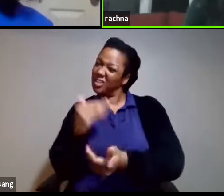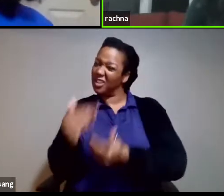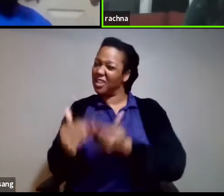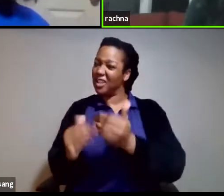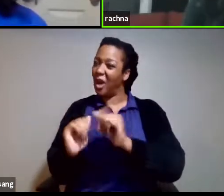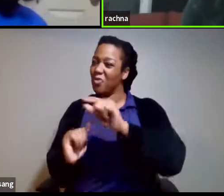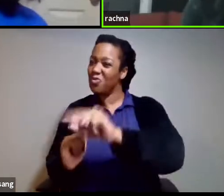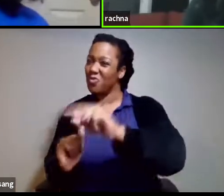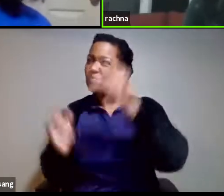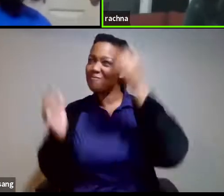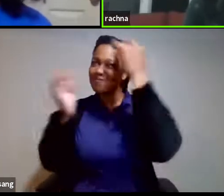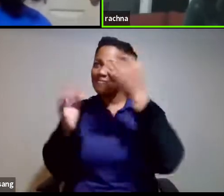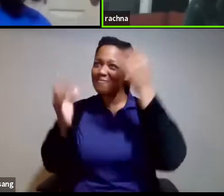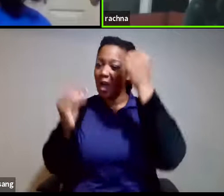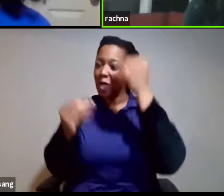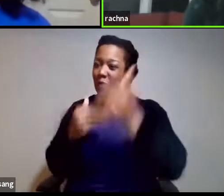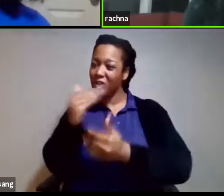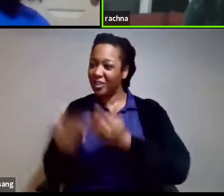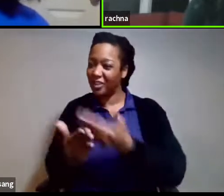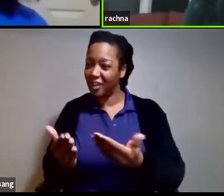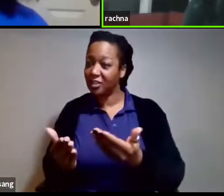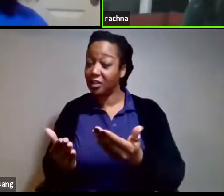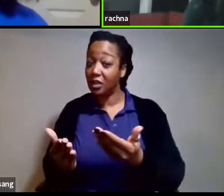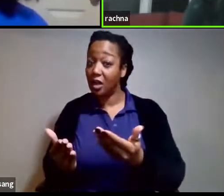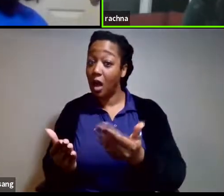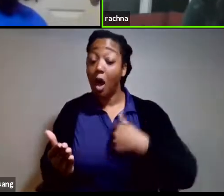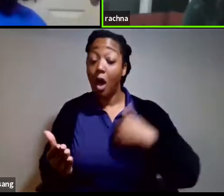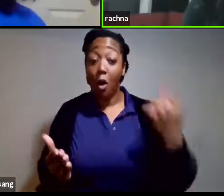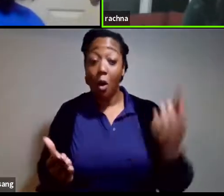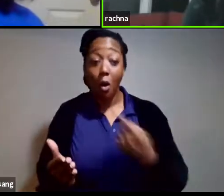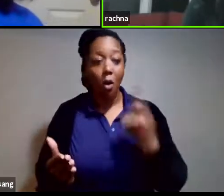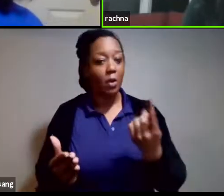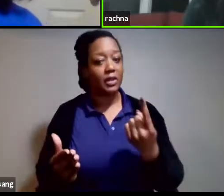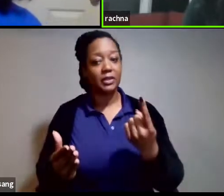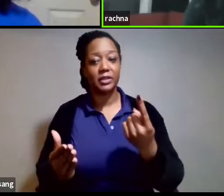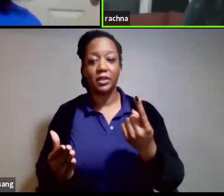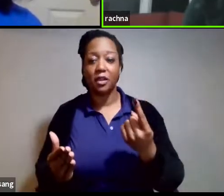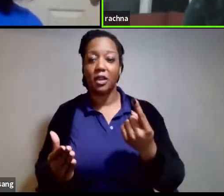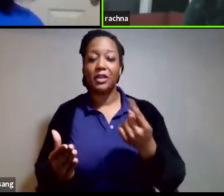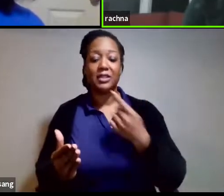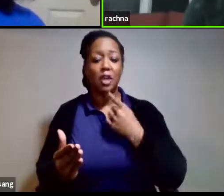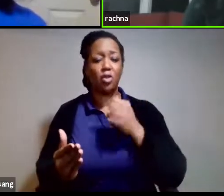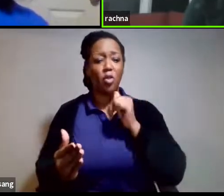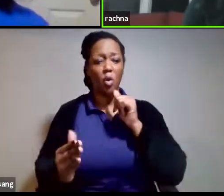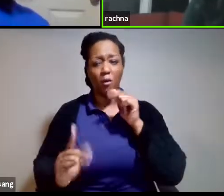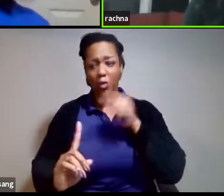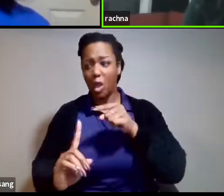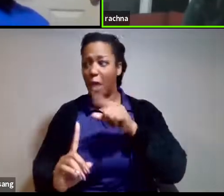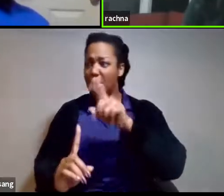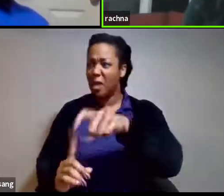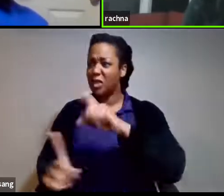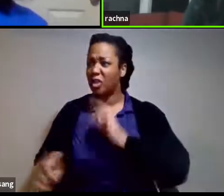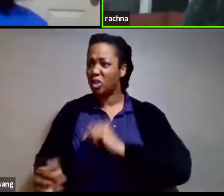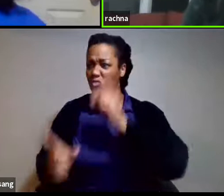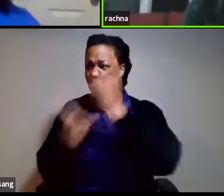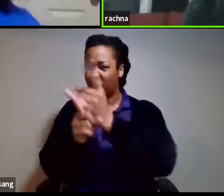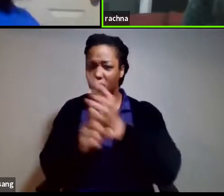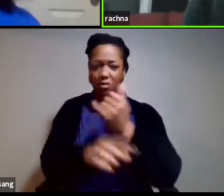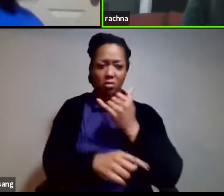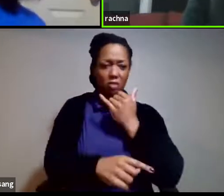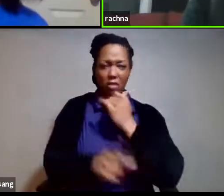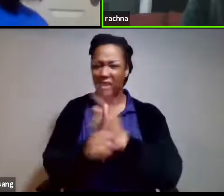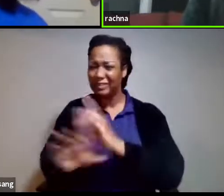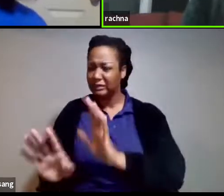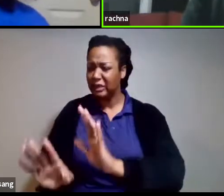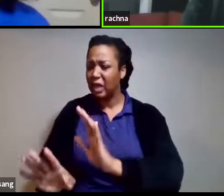about things. And I always say the point is not to get everything right. If they got everything right, that'd be